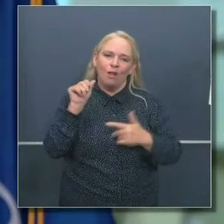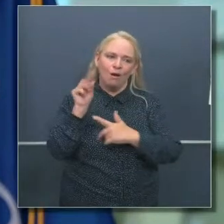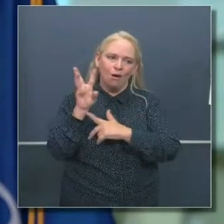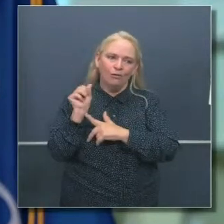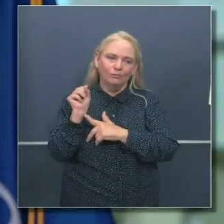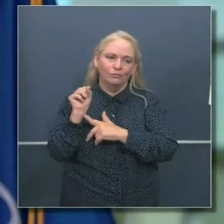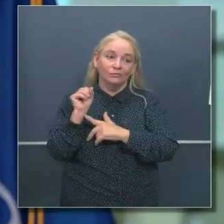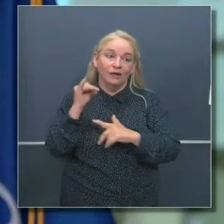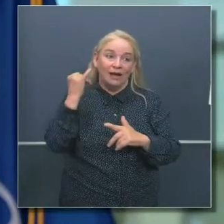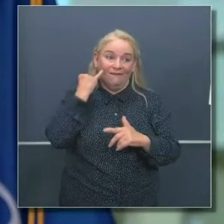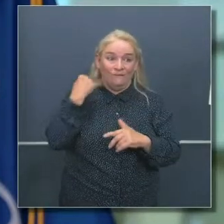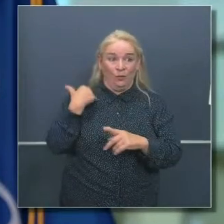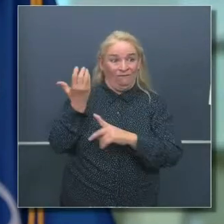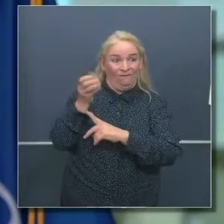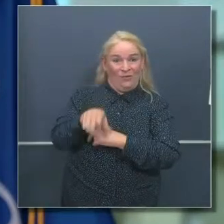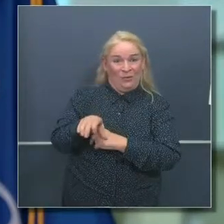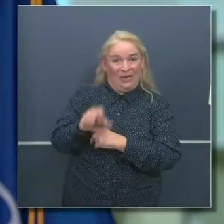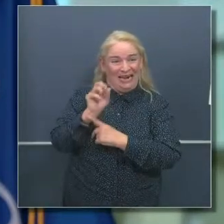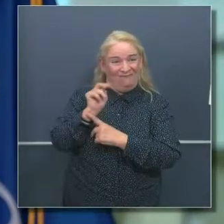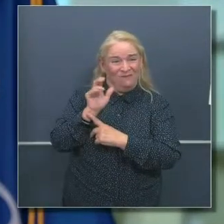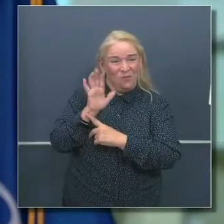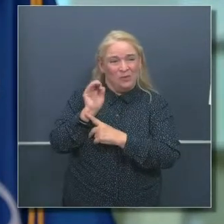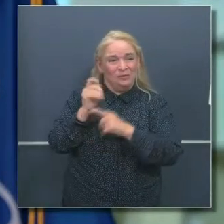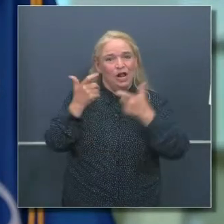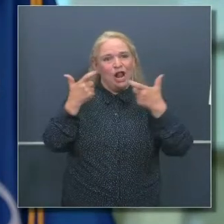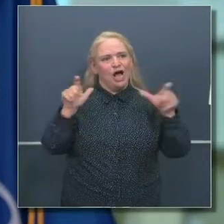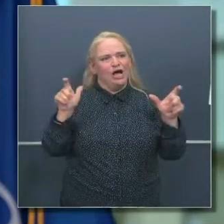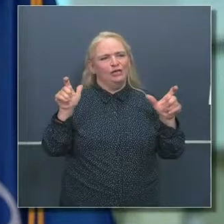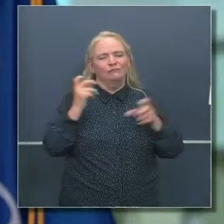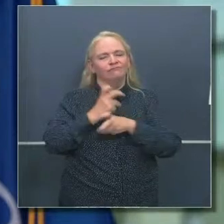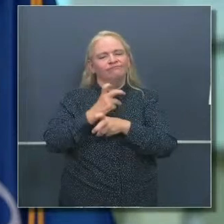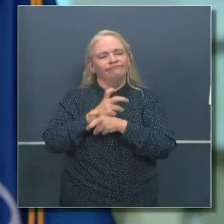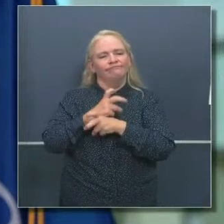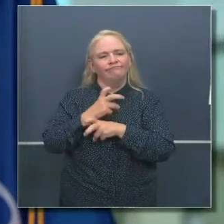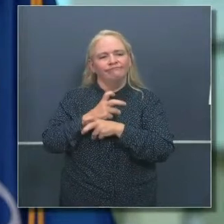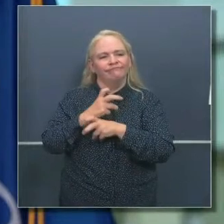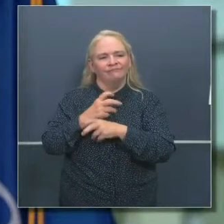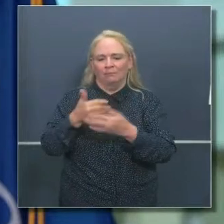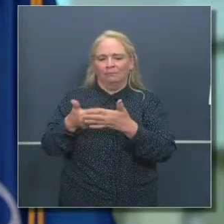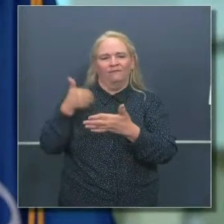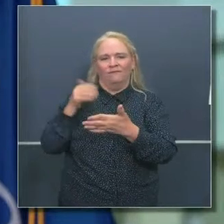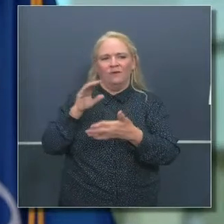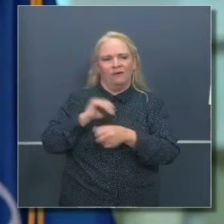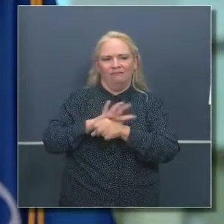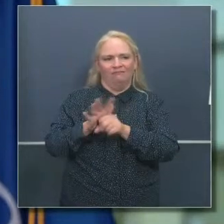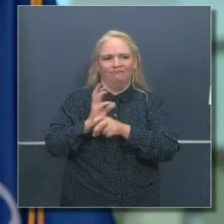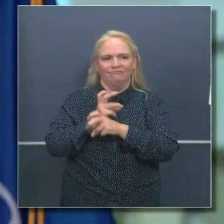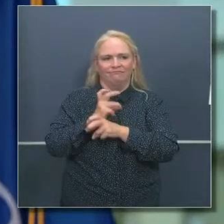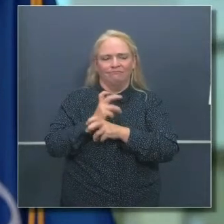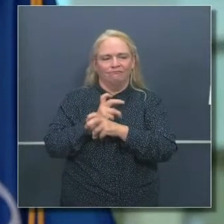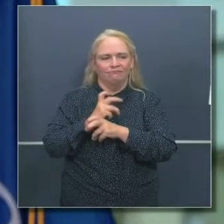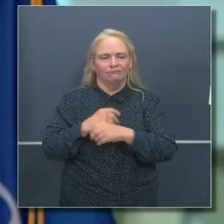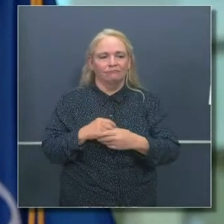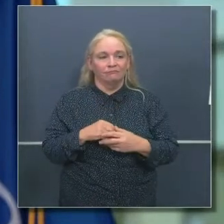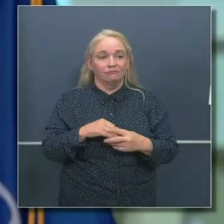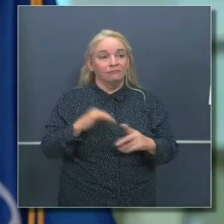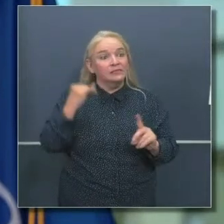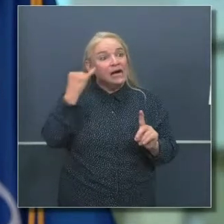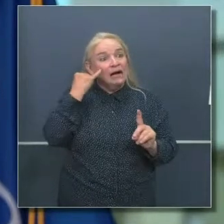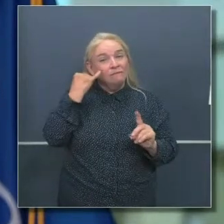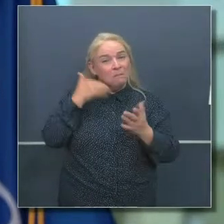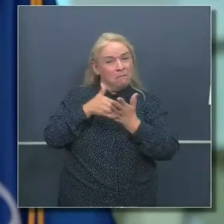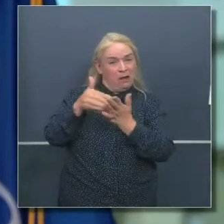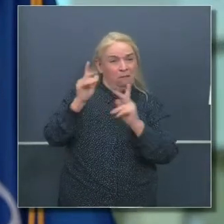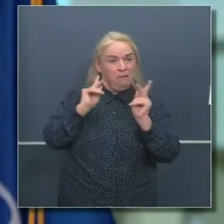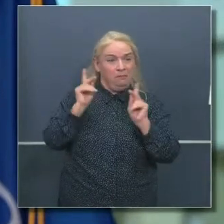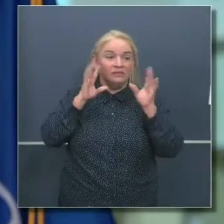enforce at scale, we never could, that transcend and predate COVID-19. If 40 million people want to turn their back on civil society